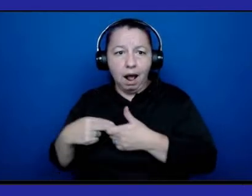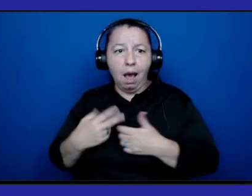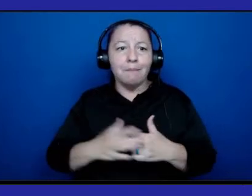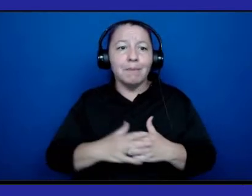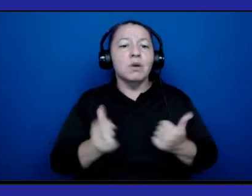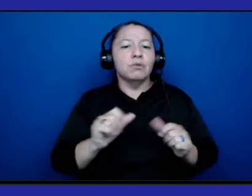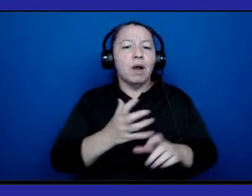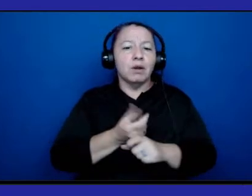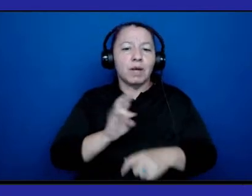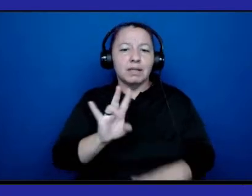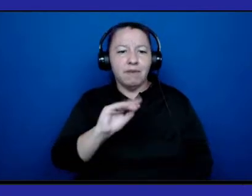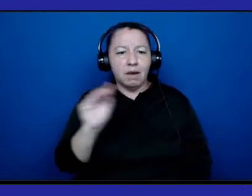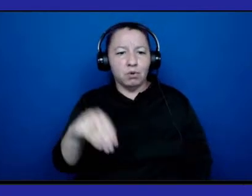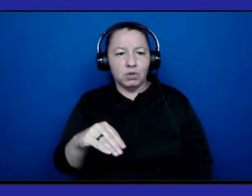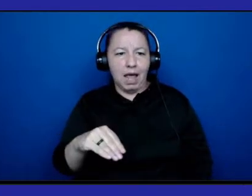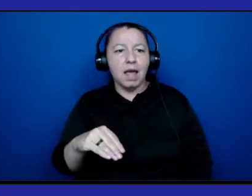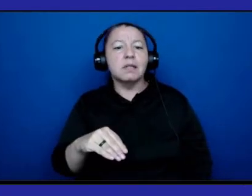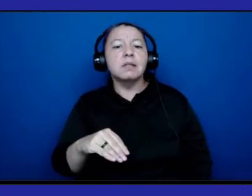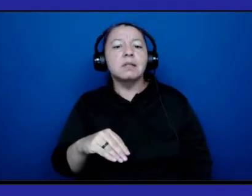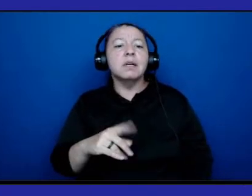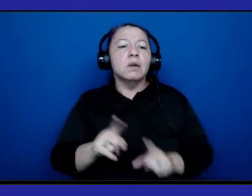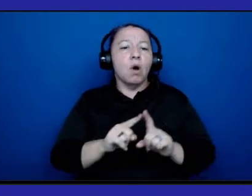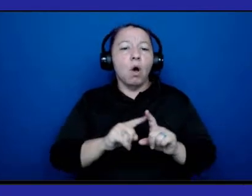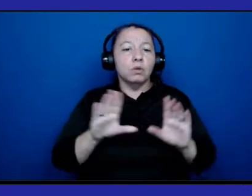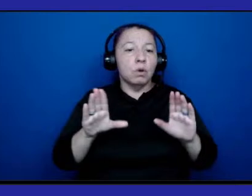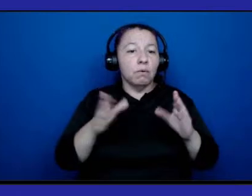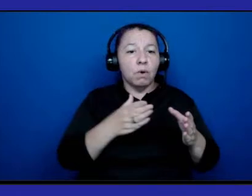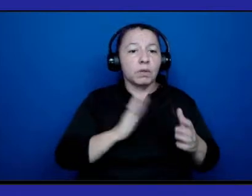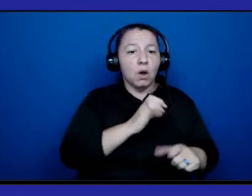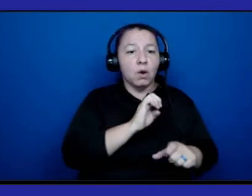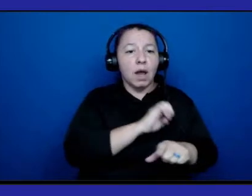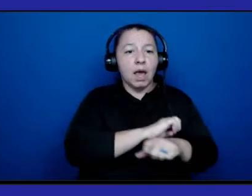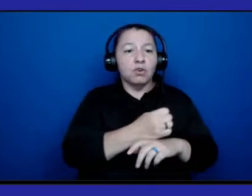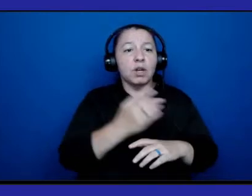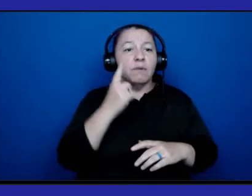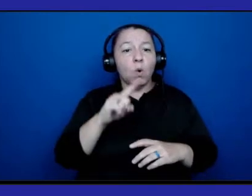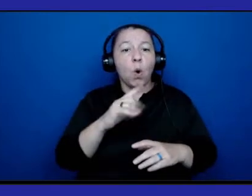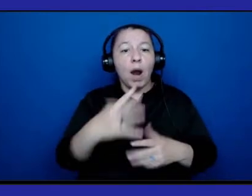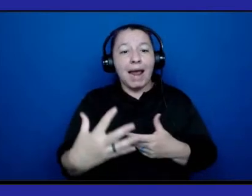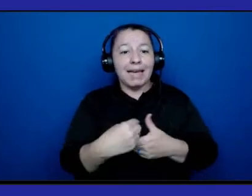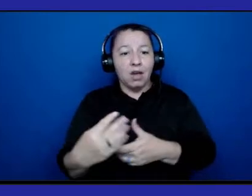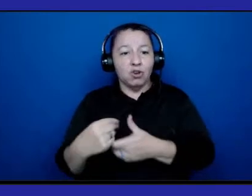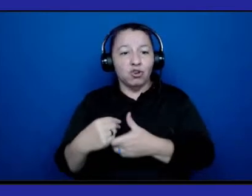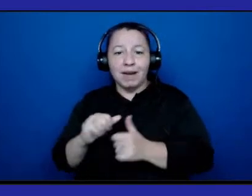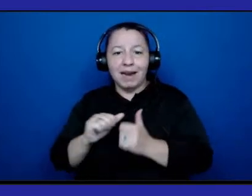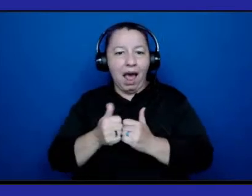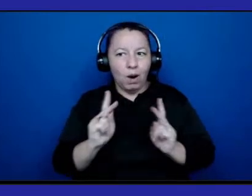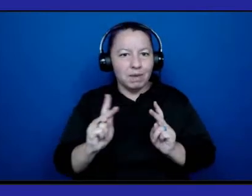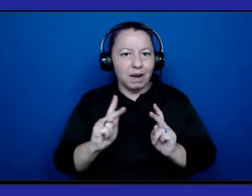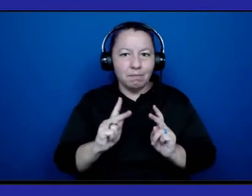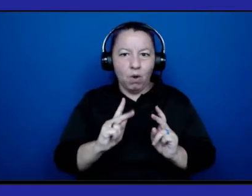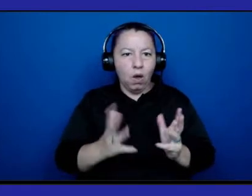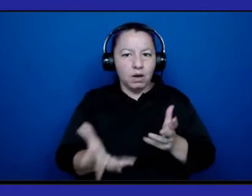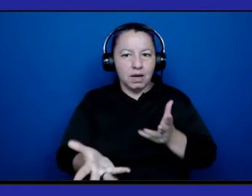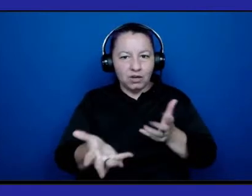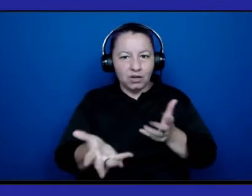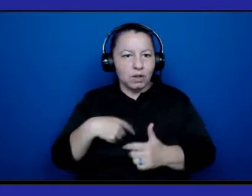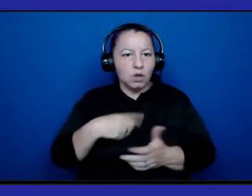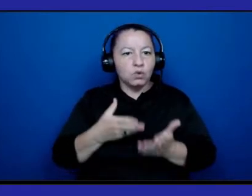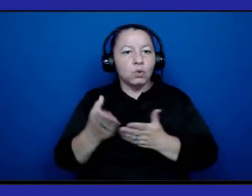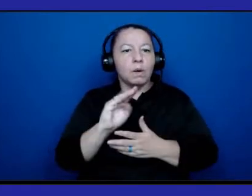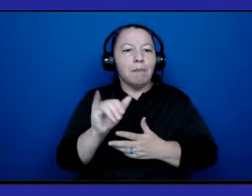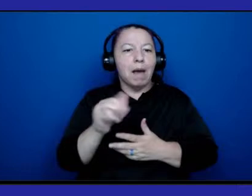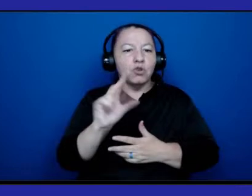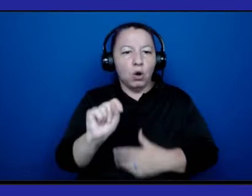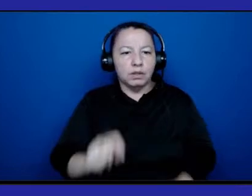75%, but also turning our focus towards engagement. How are people engaging with us through MyChart? And then